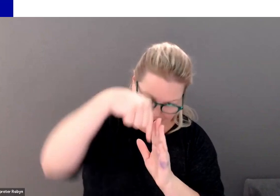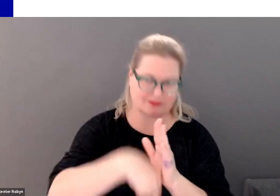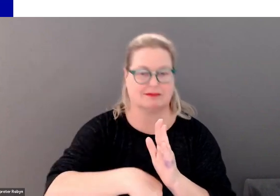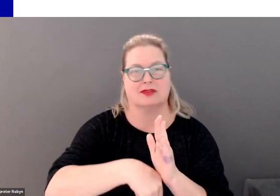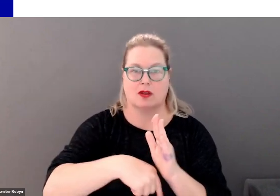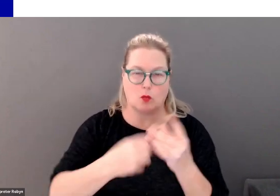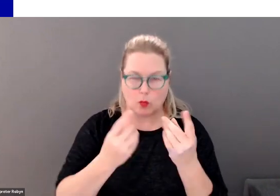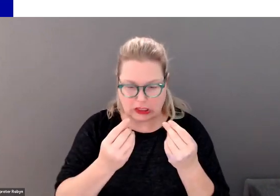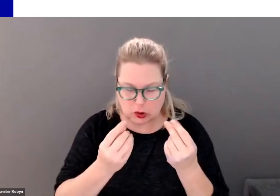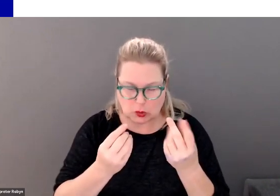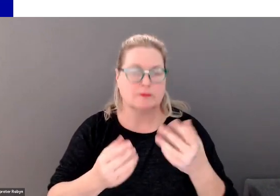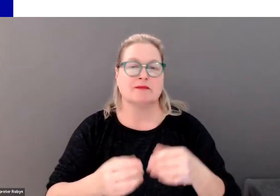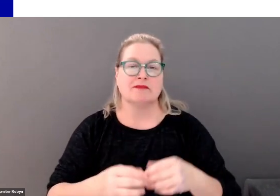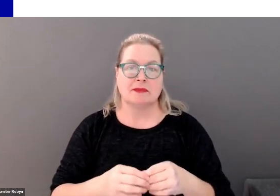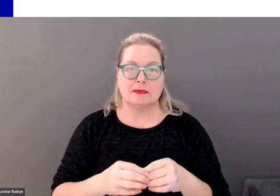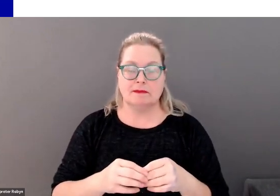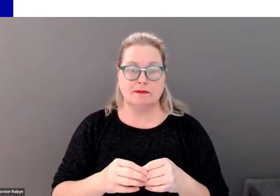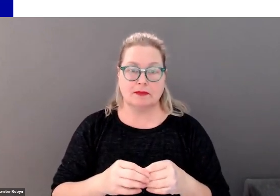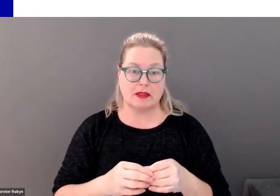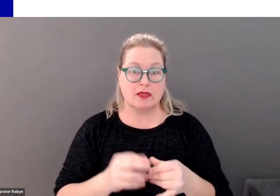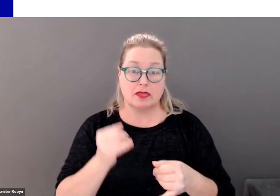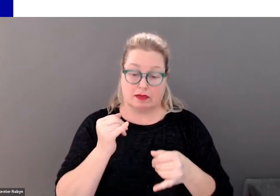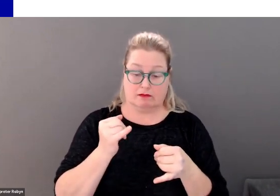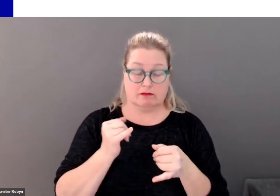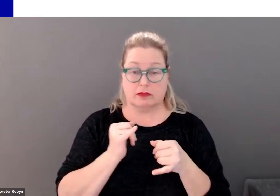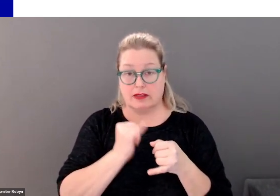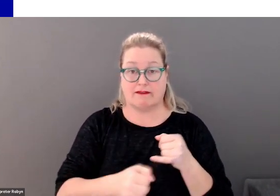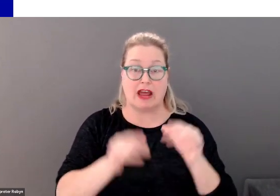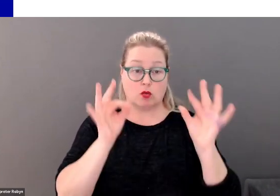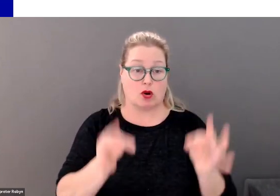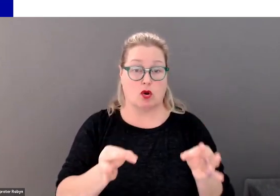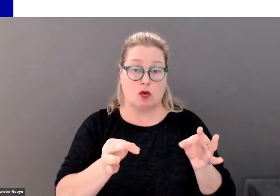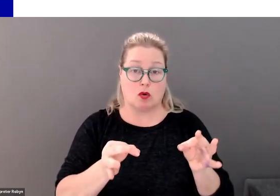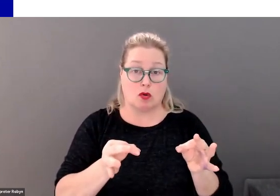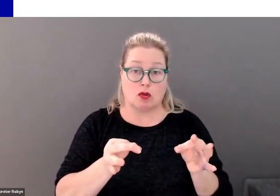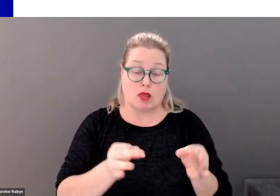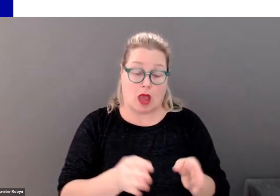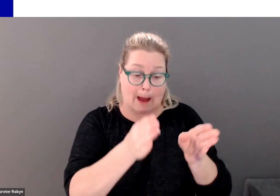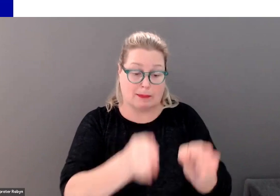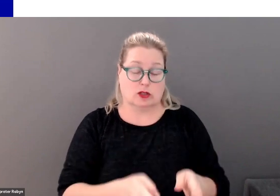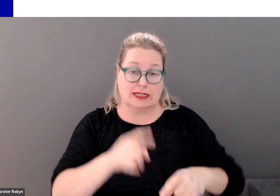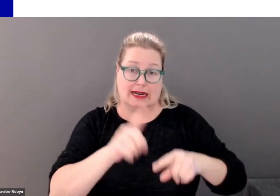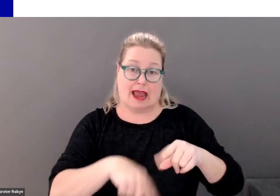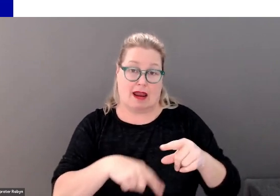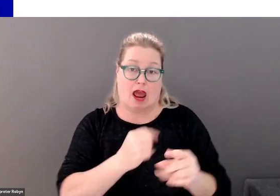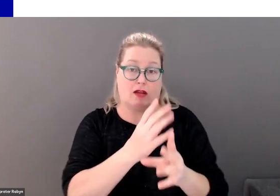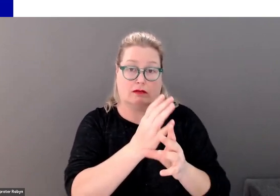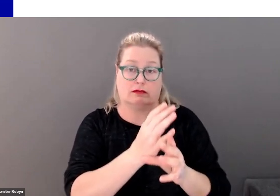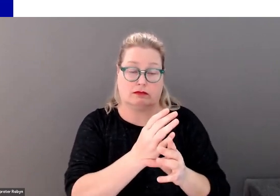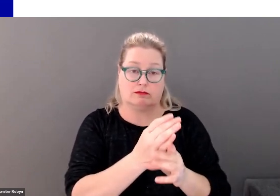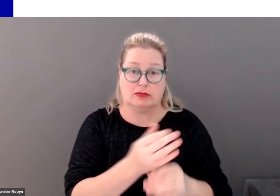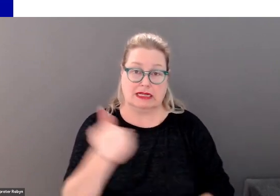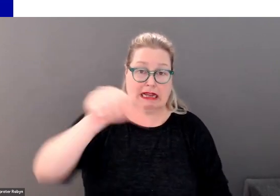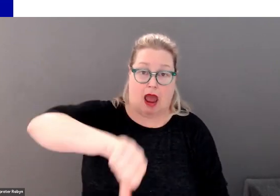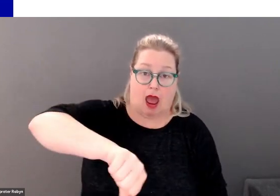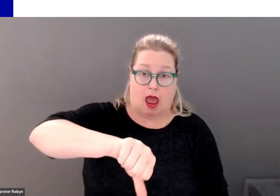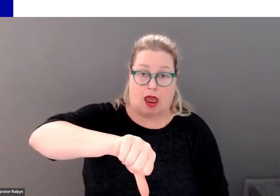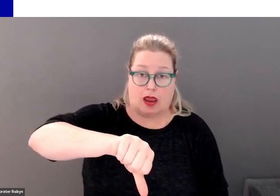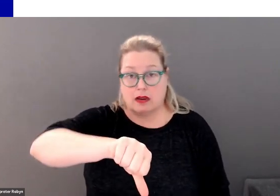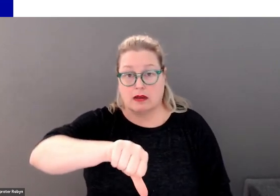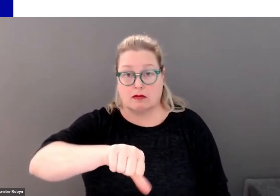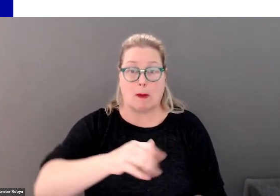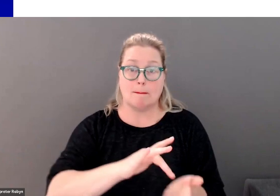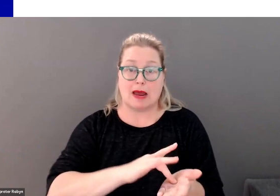under this new final rule, a recipient may not deny or limit medical treatment to a qualified individual with a